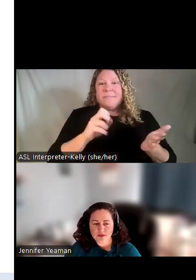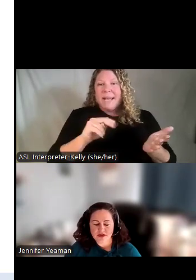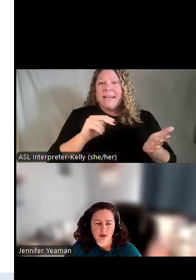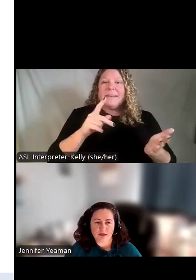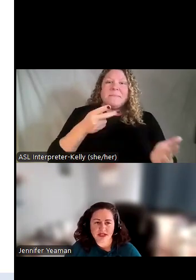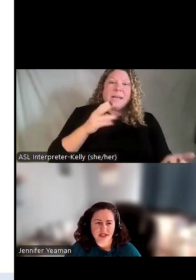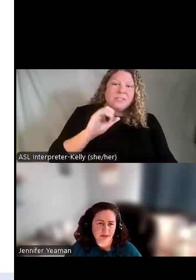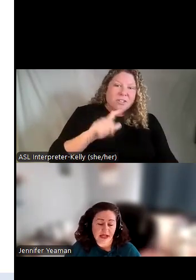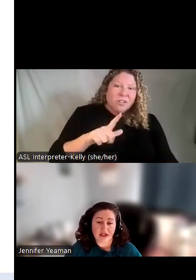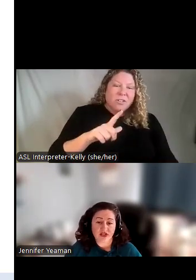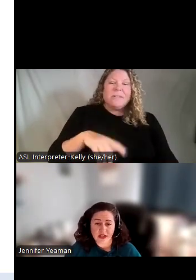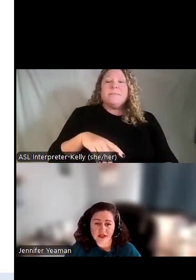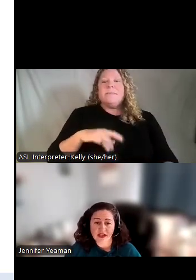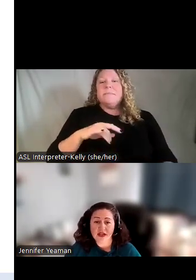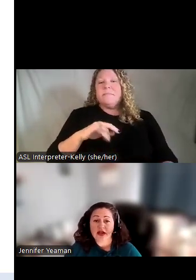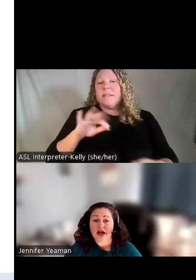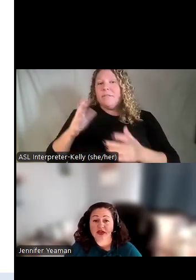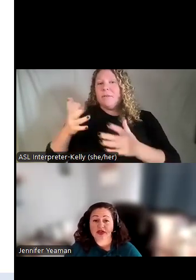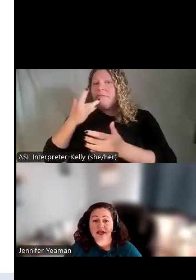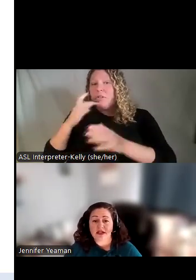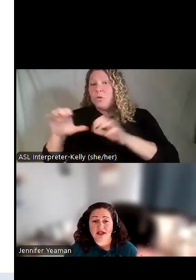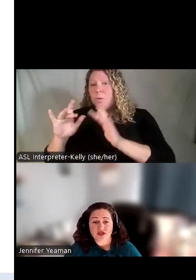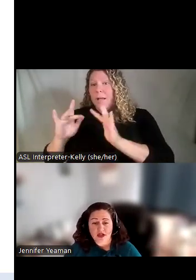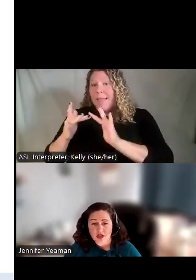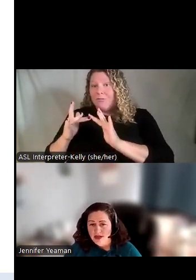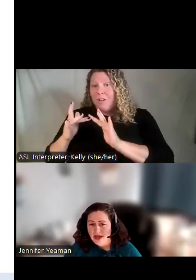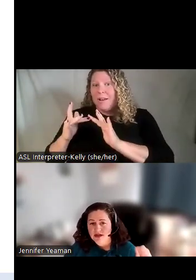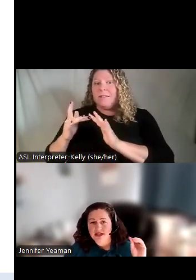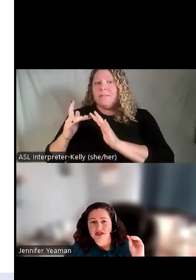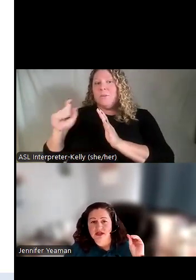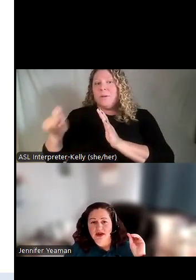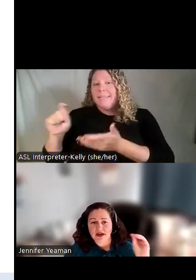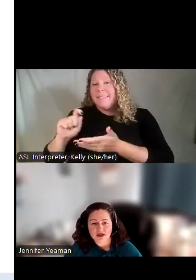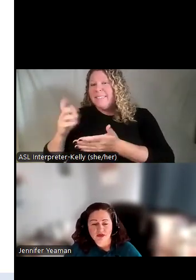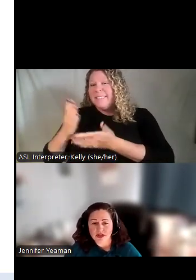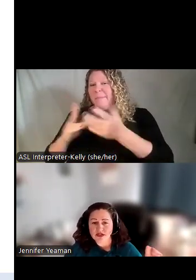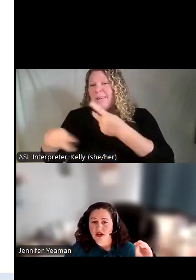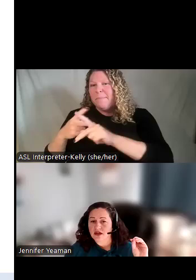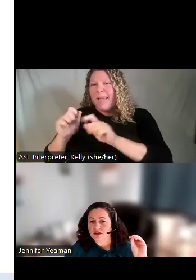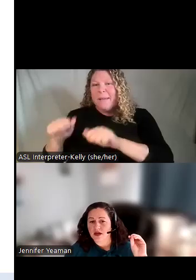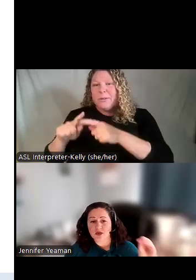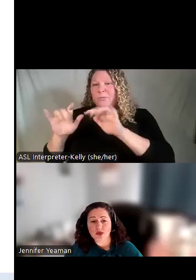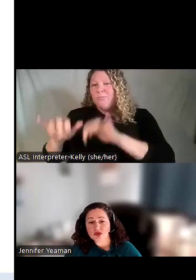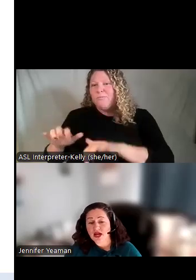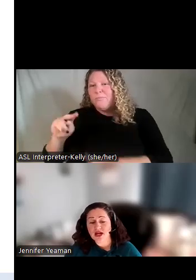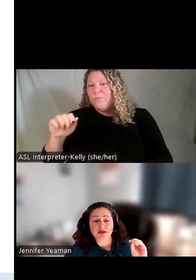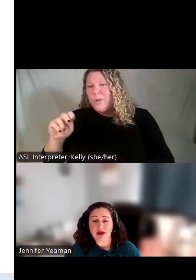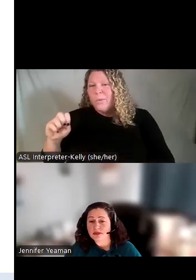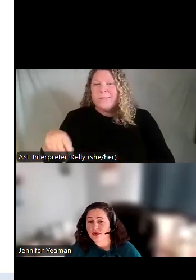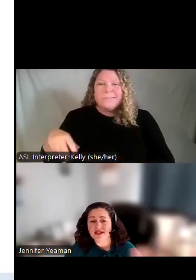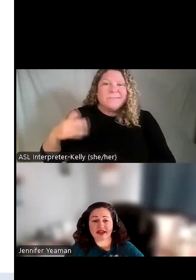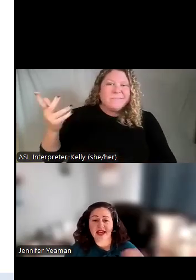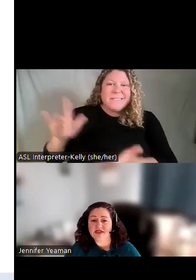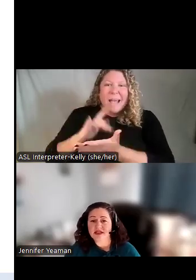for you. If you want to participate electronically, you'll need an electronic notepad. It can be a Microsoft Word doc, Google